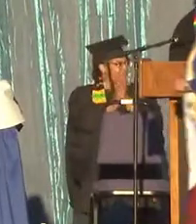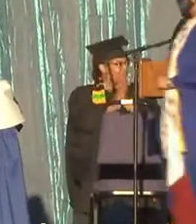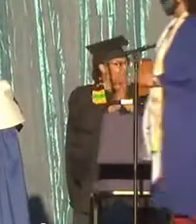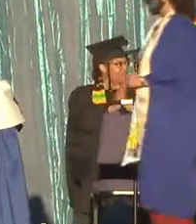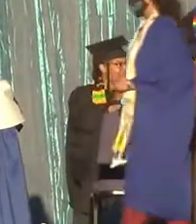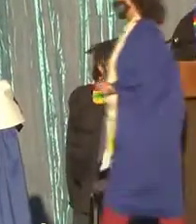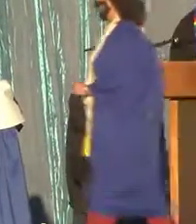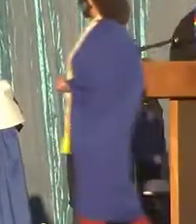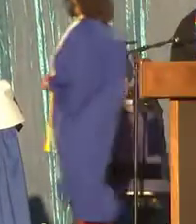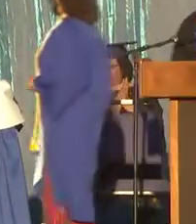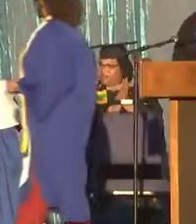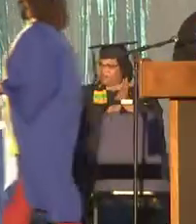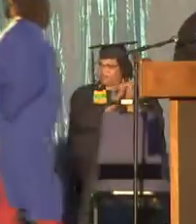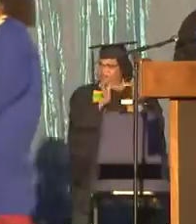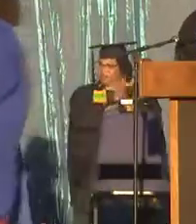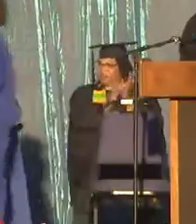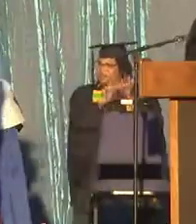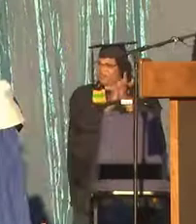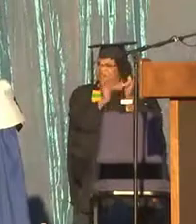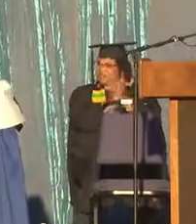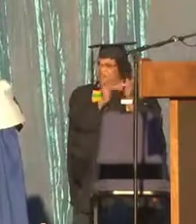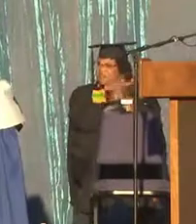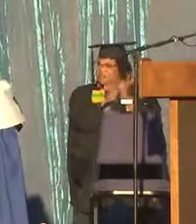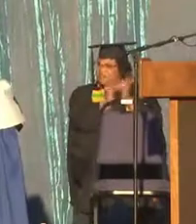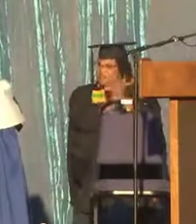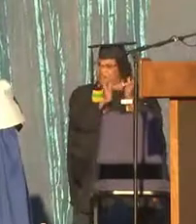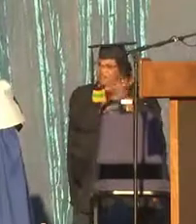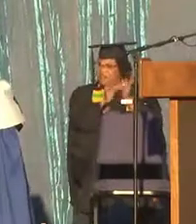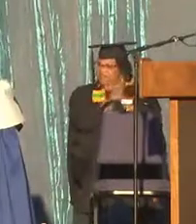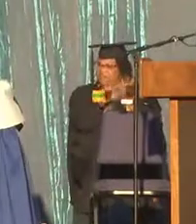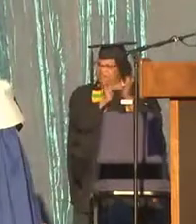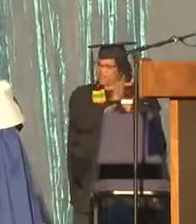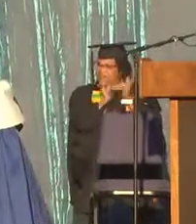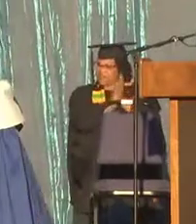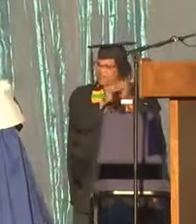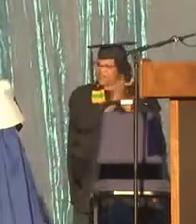Allison Rorvik, with high honors.